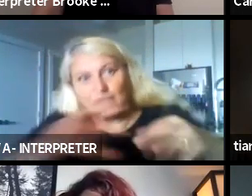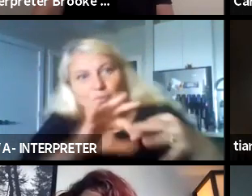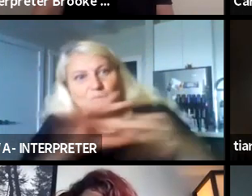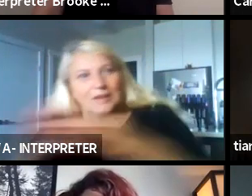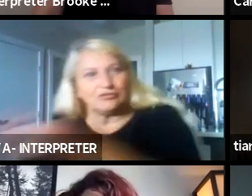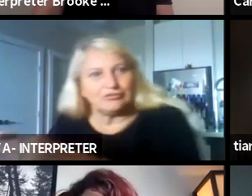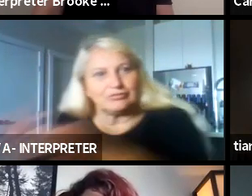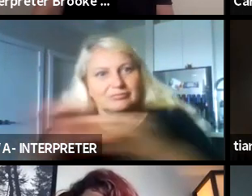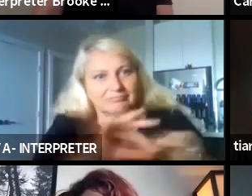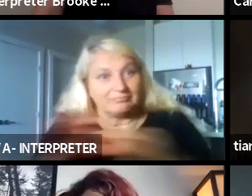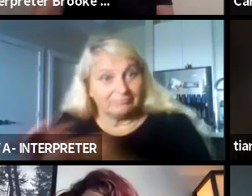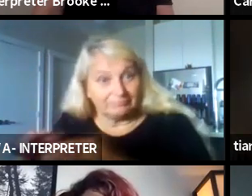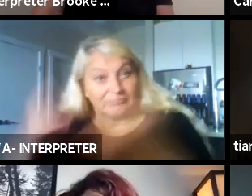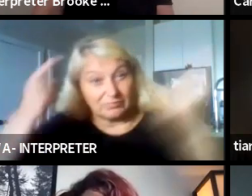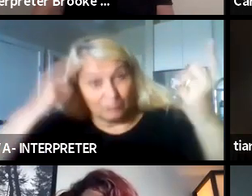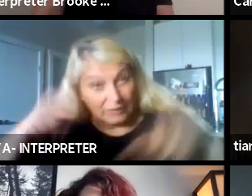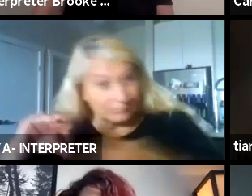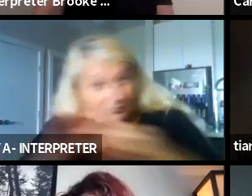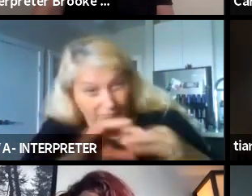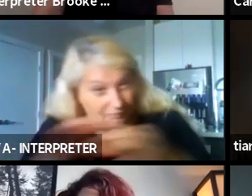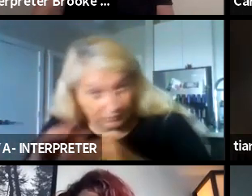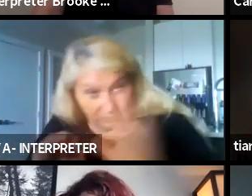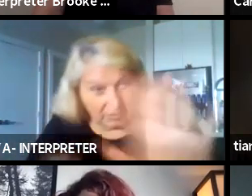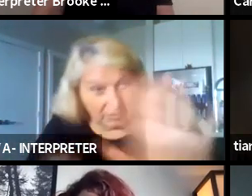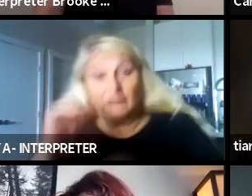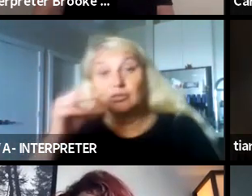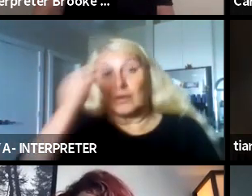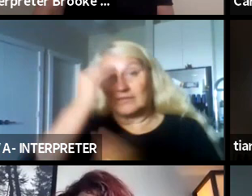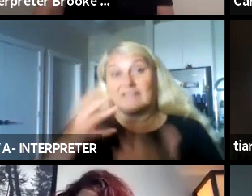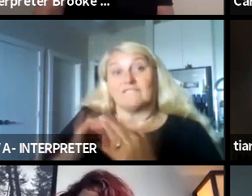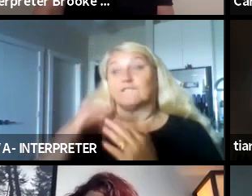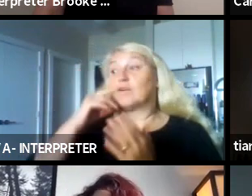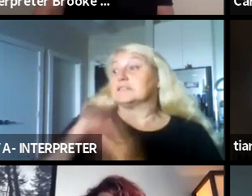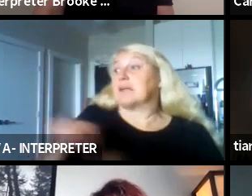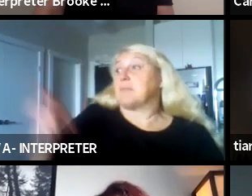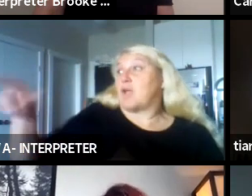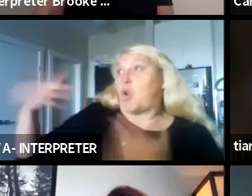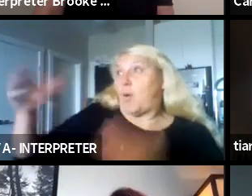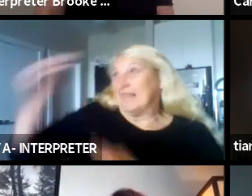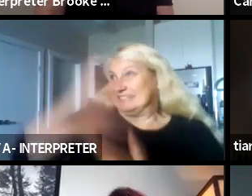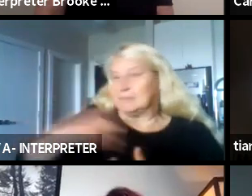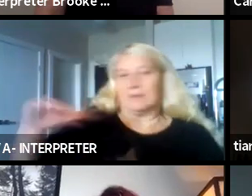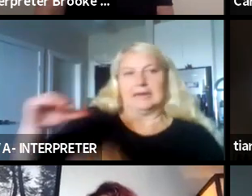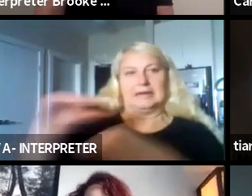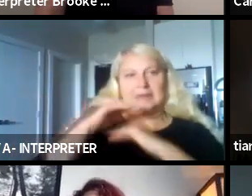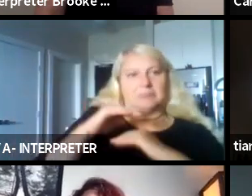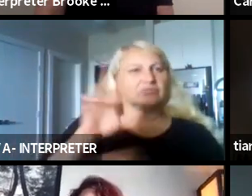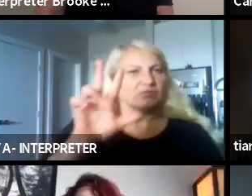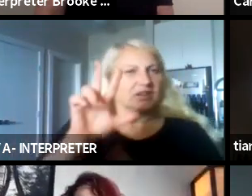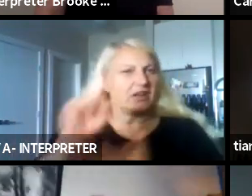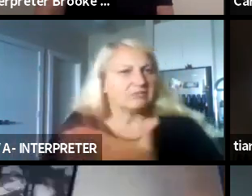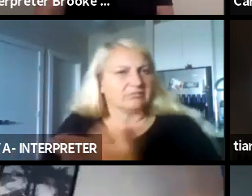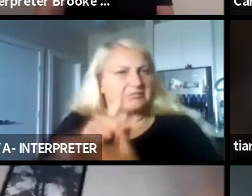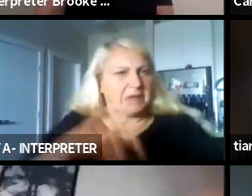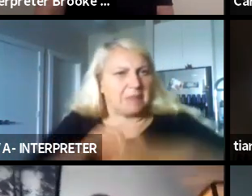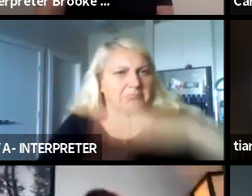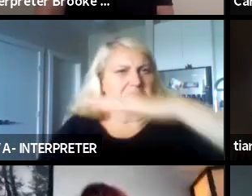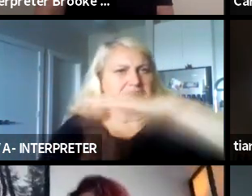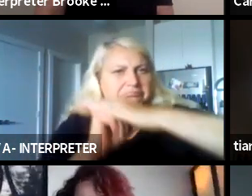minutes, this digital space will be shared with others and we will have to go some other place. We had a lot of gorgeous questions that